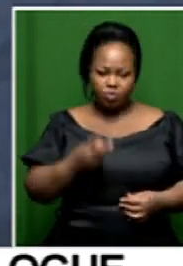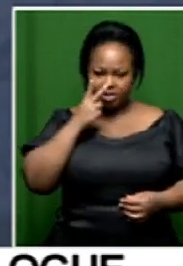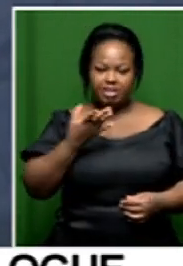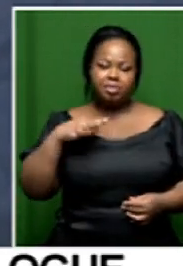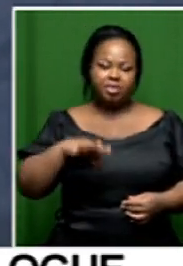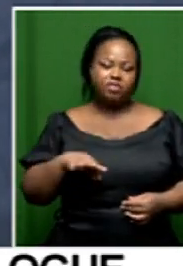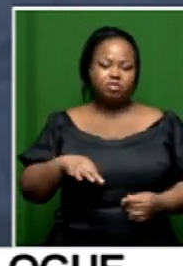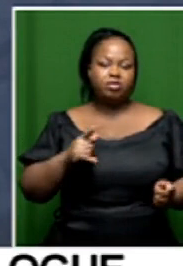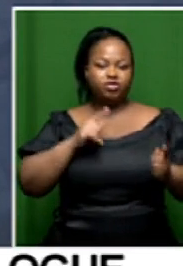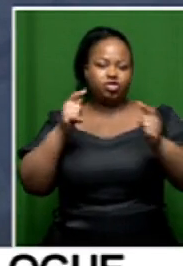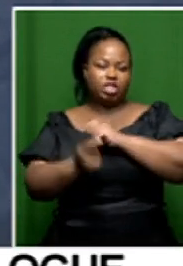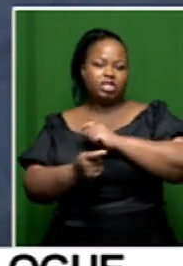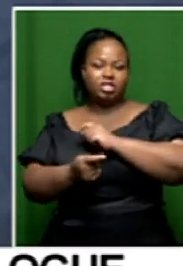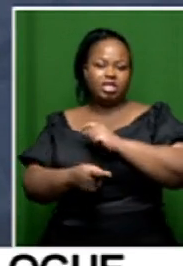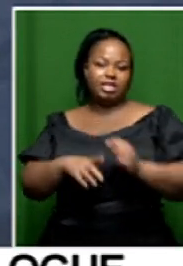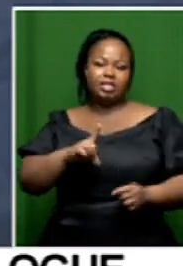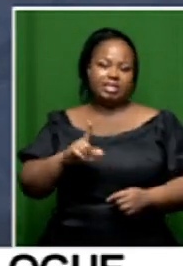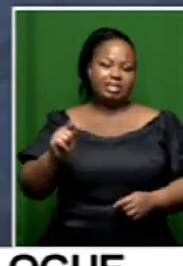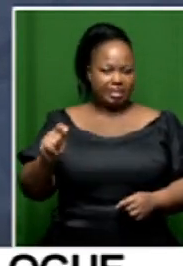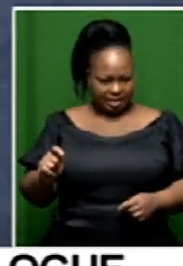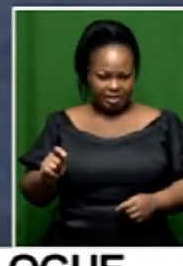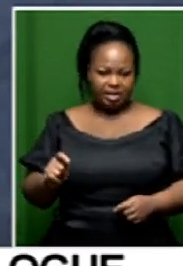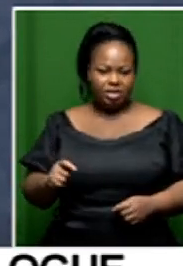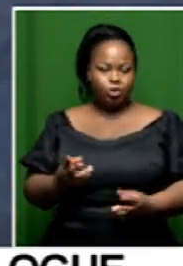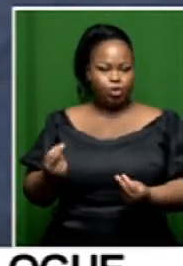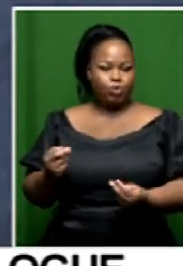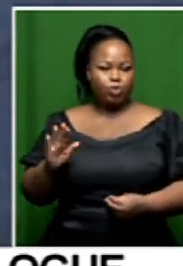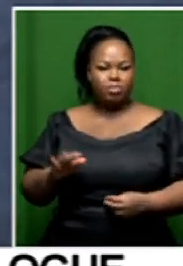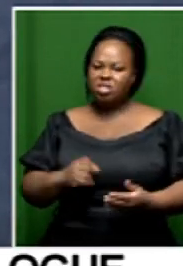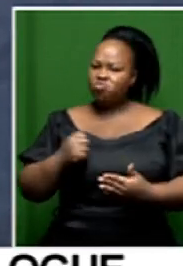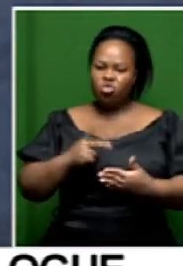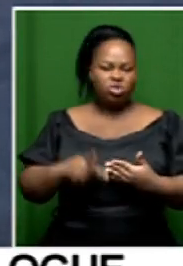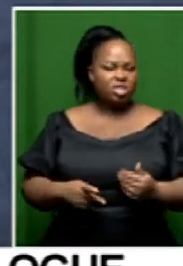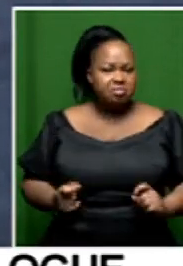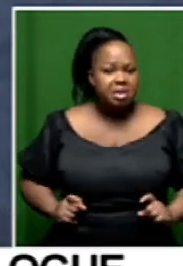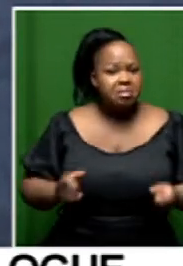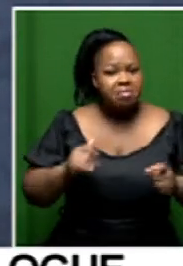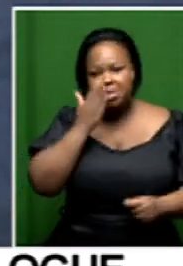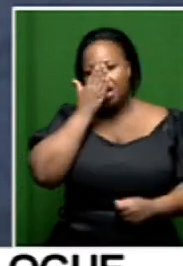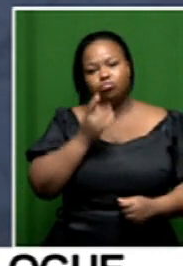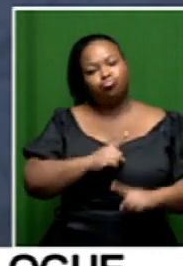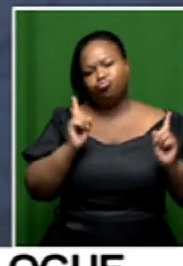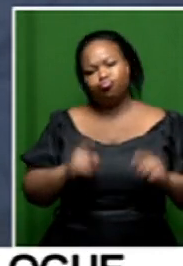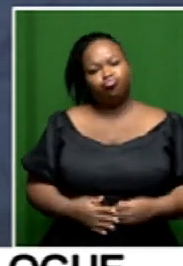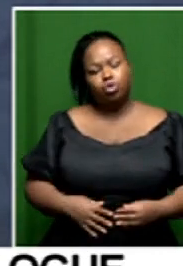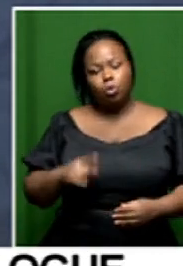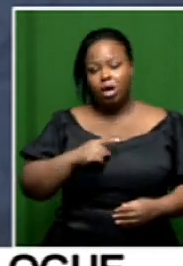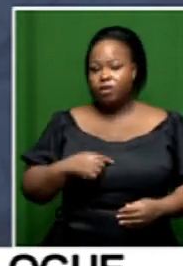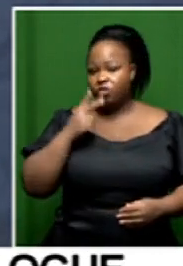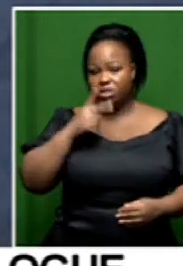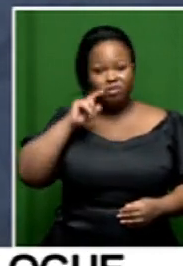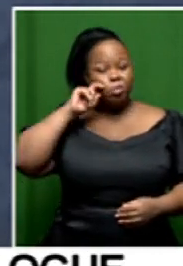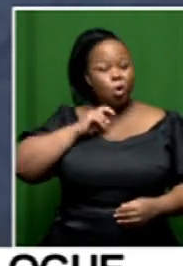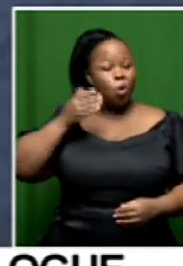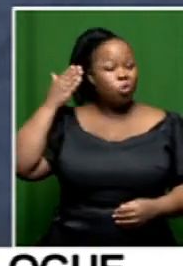benefit in digital transformation, should embrace digital transformation. The project is not rushed, to be honest with you. If you look at where we're coming